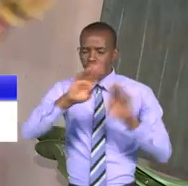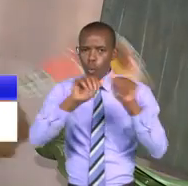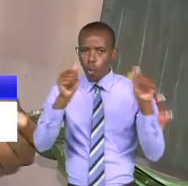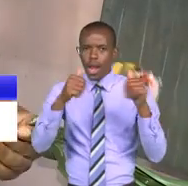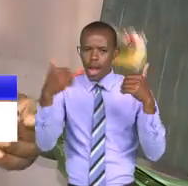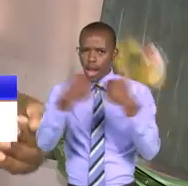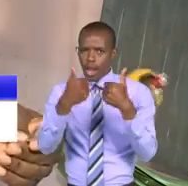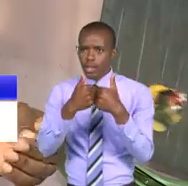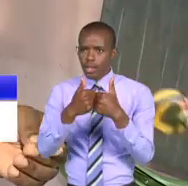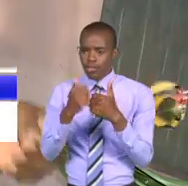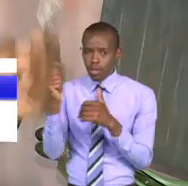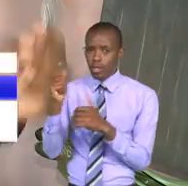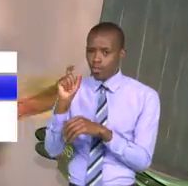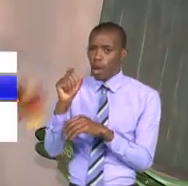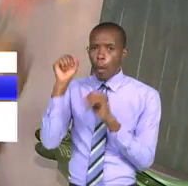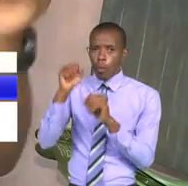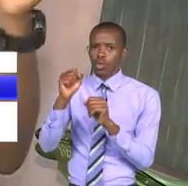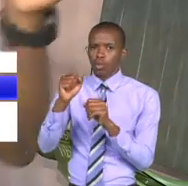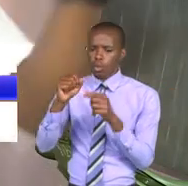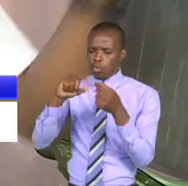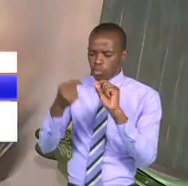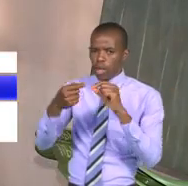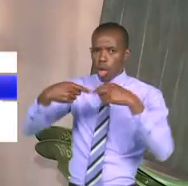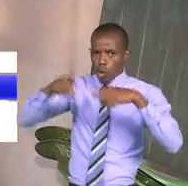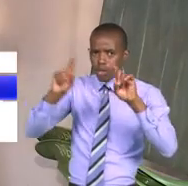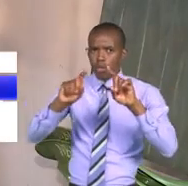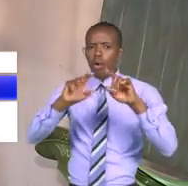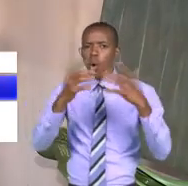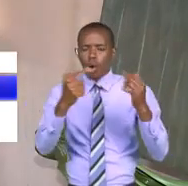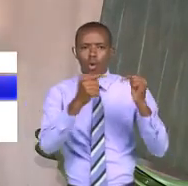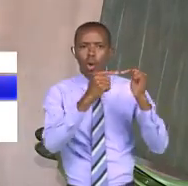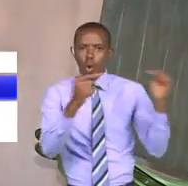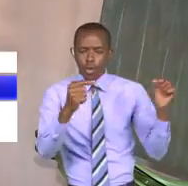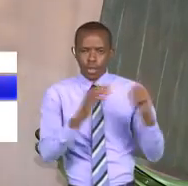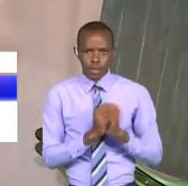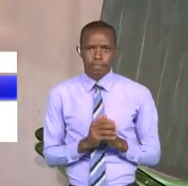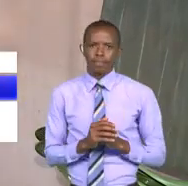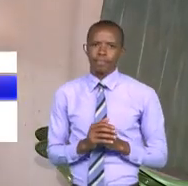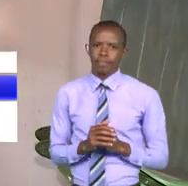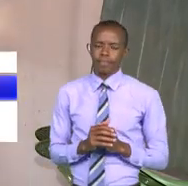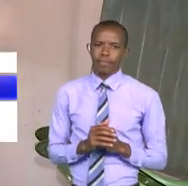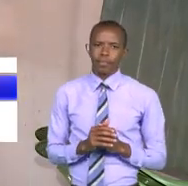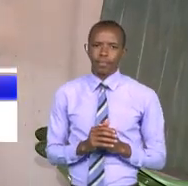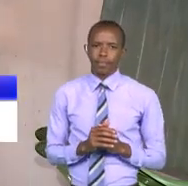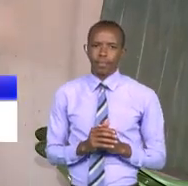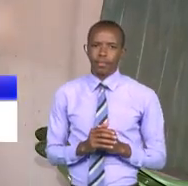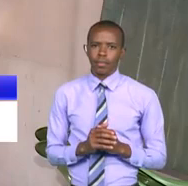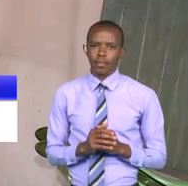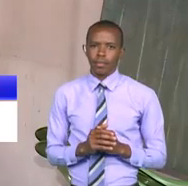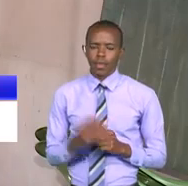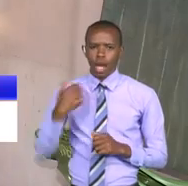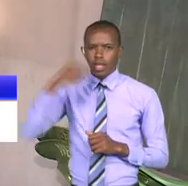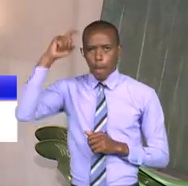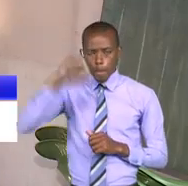since these are weapons whereby you can harm yourself or so you can harm the opponent. So we have to